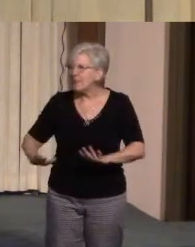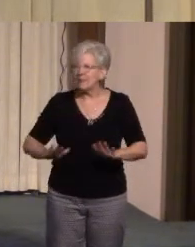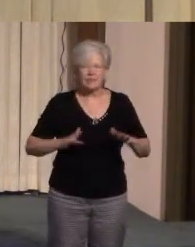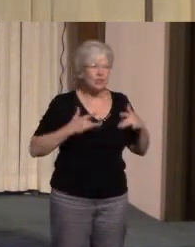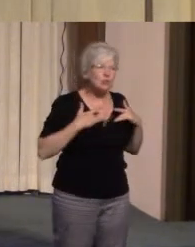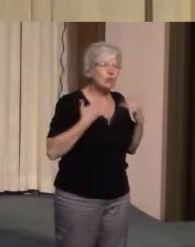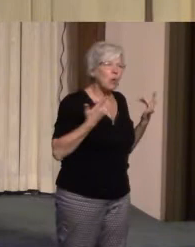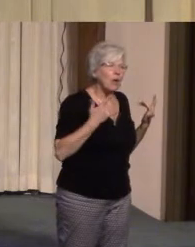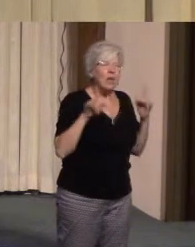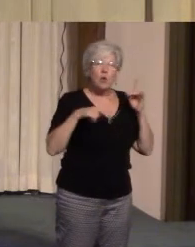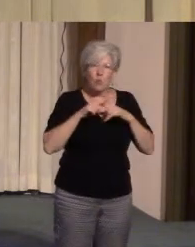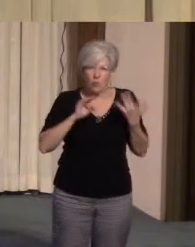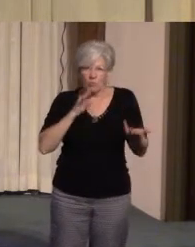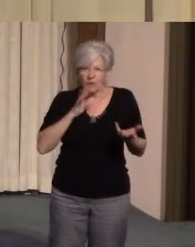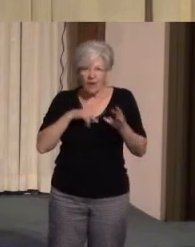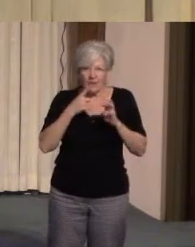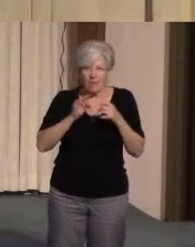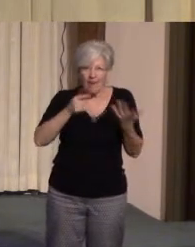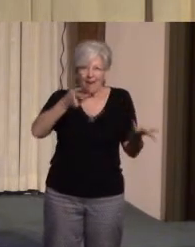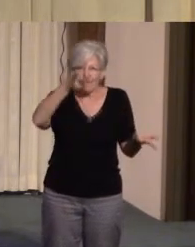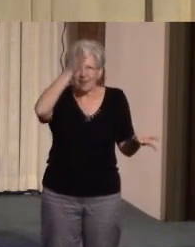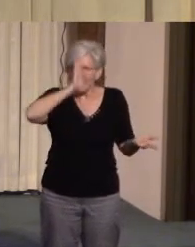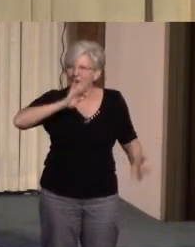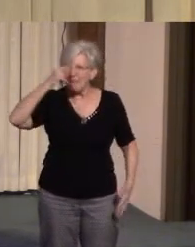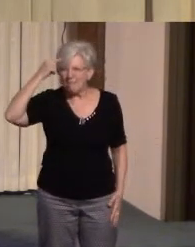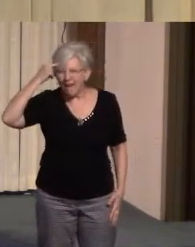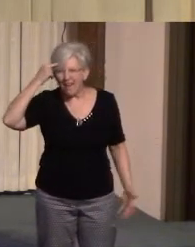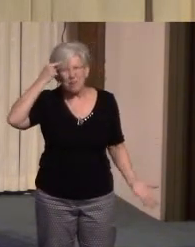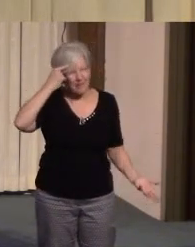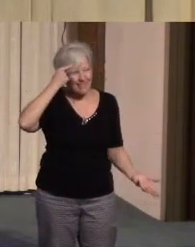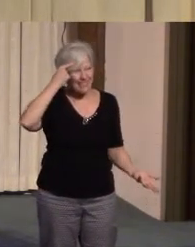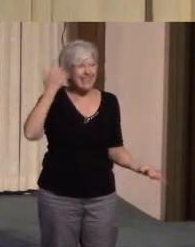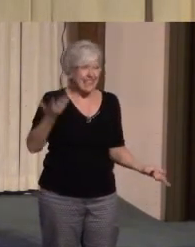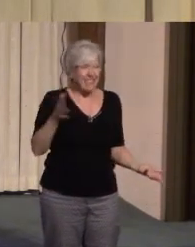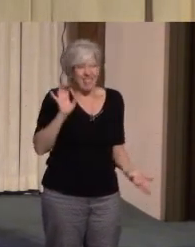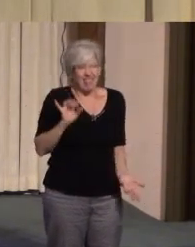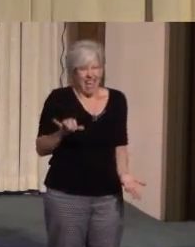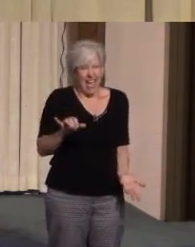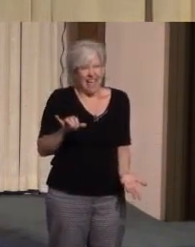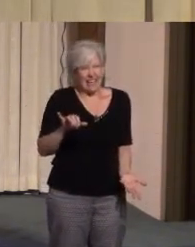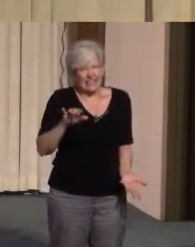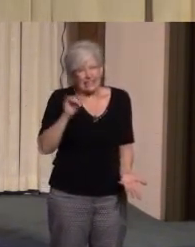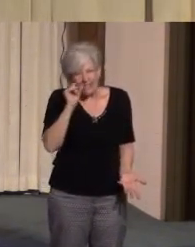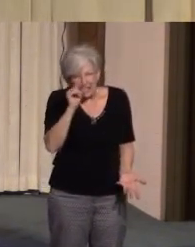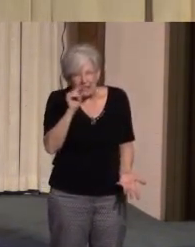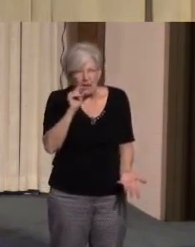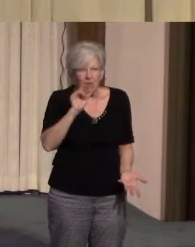are, when we talk about God mind, and even saying God mind is a little anthropomorphic,